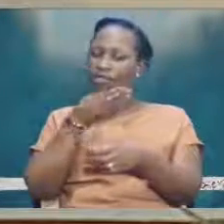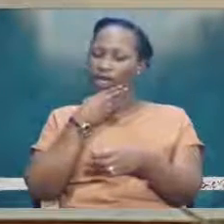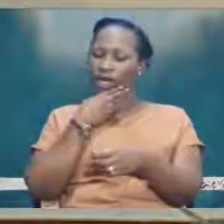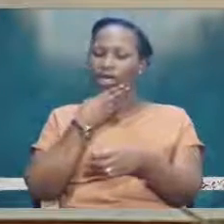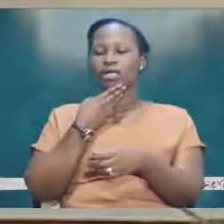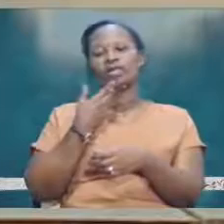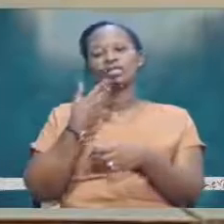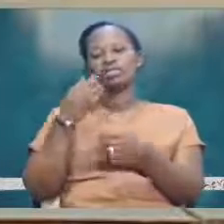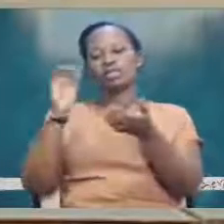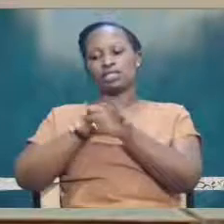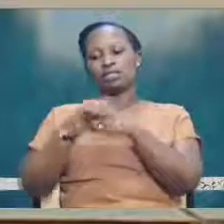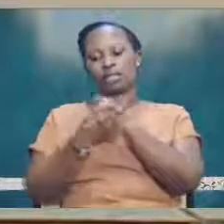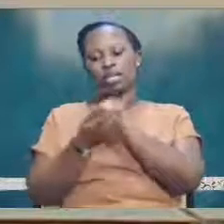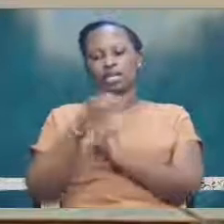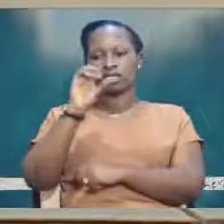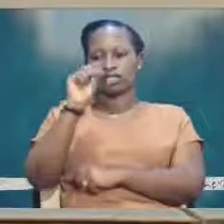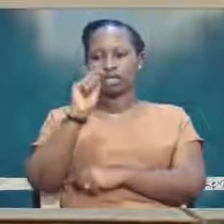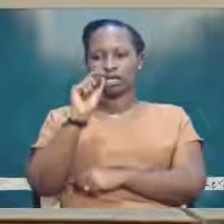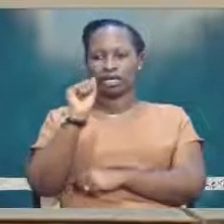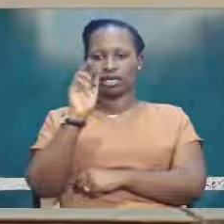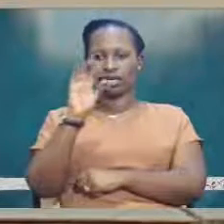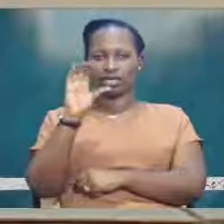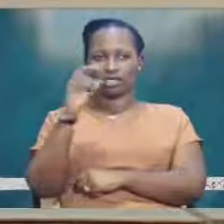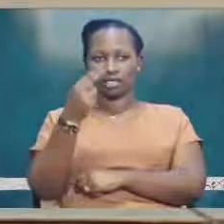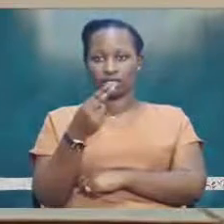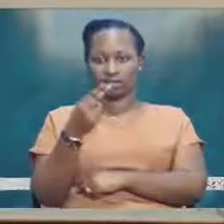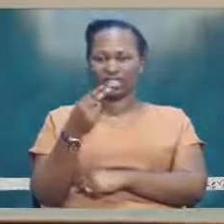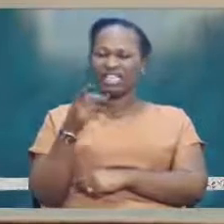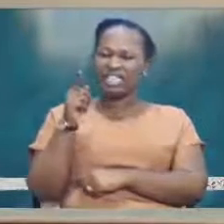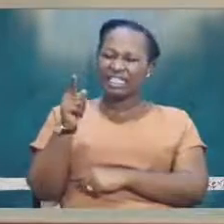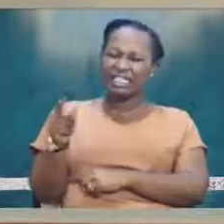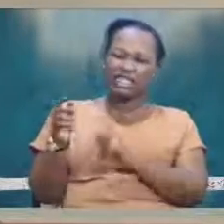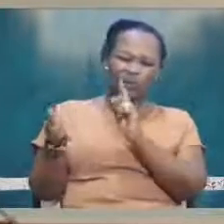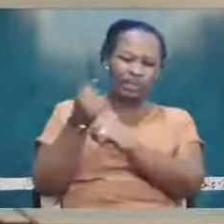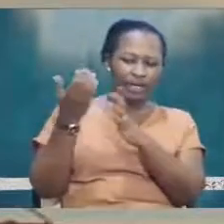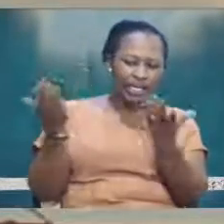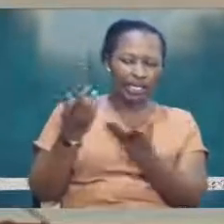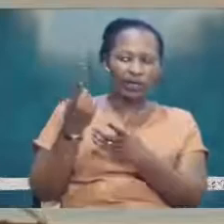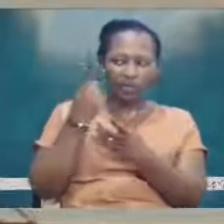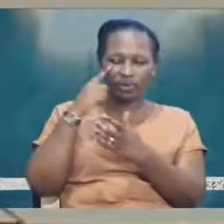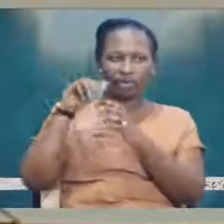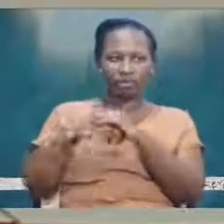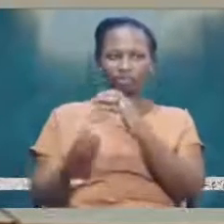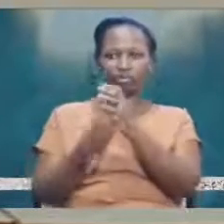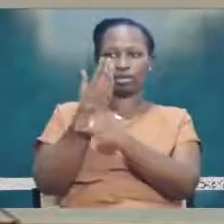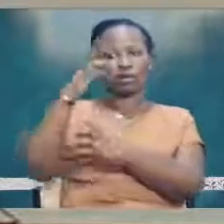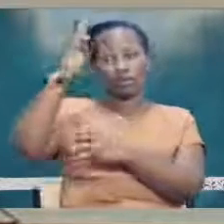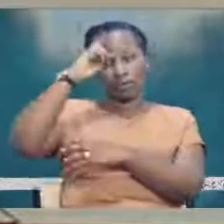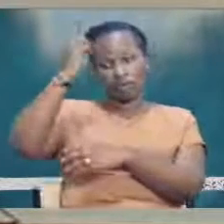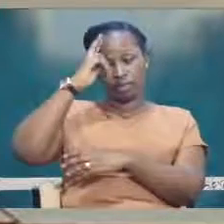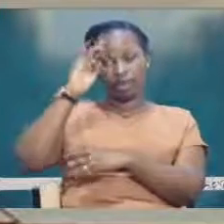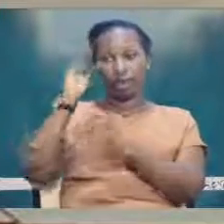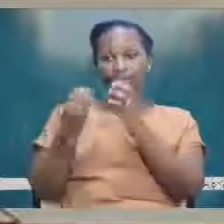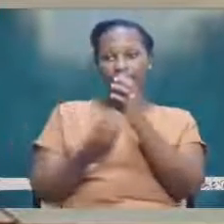Starch is found in plants. Remember, plants can store food in